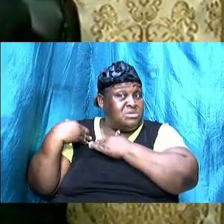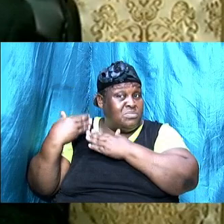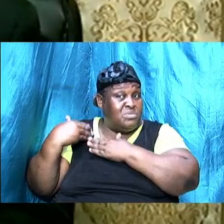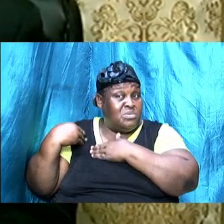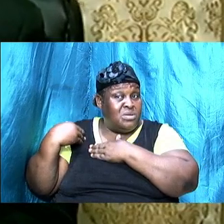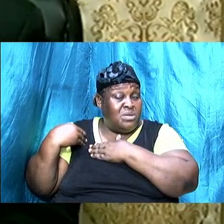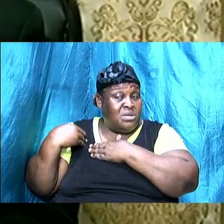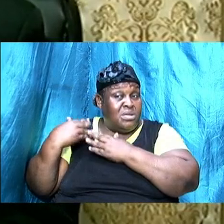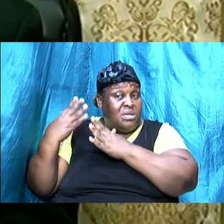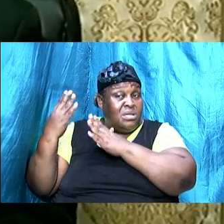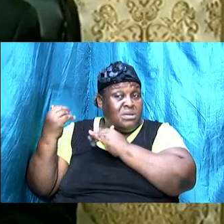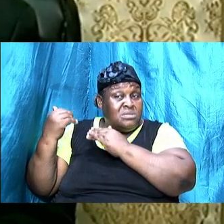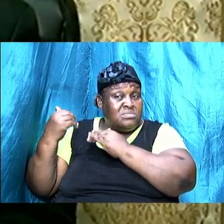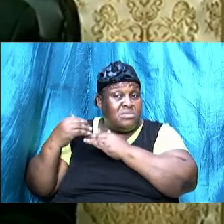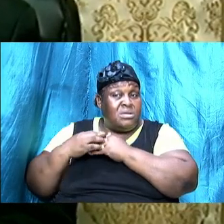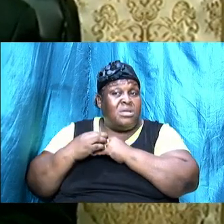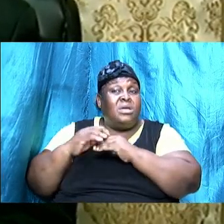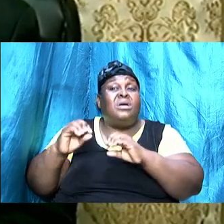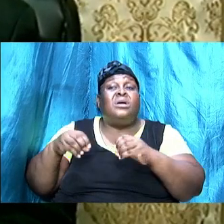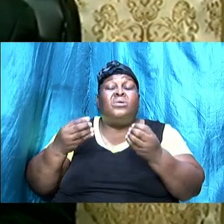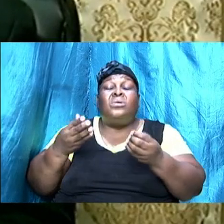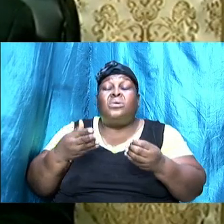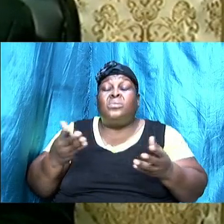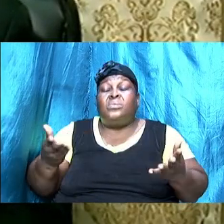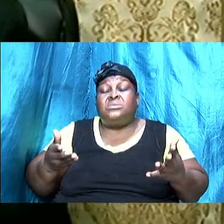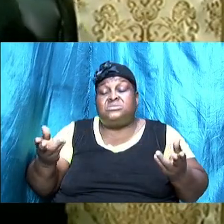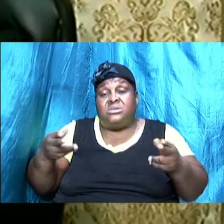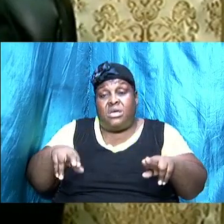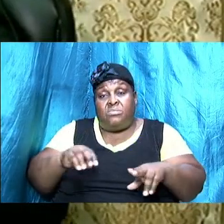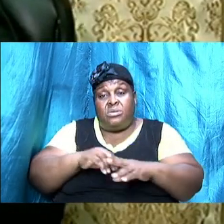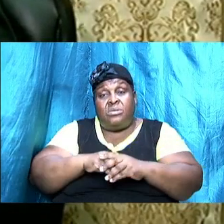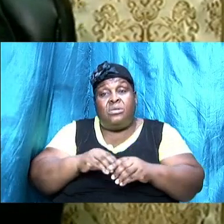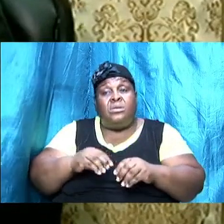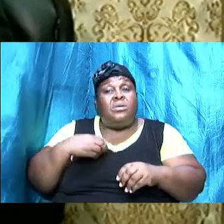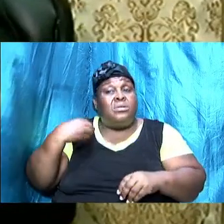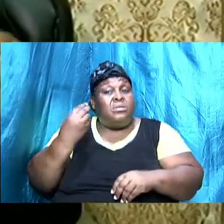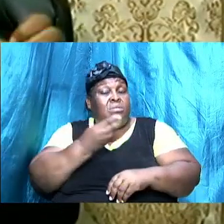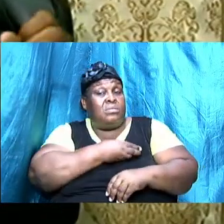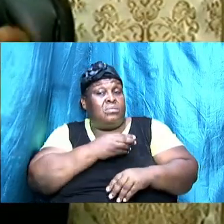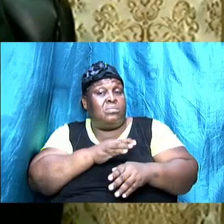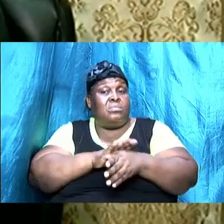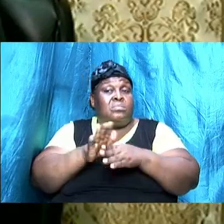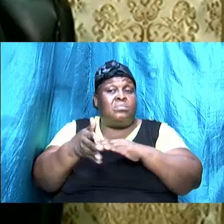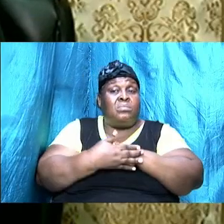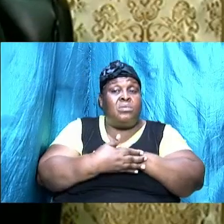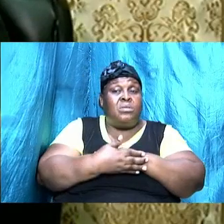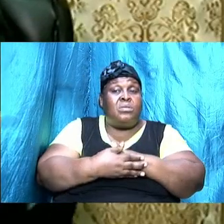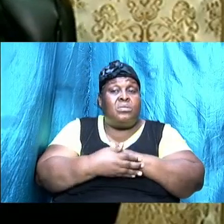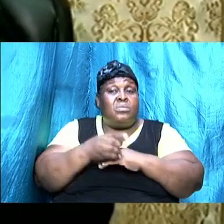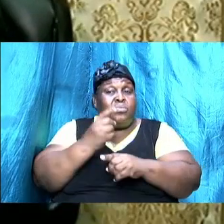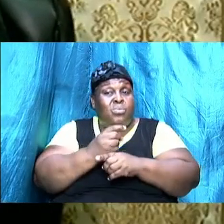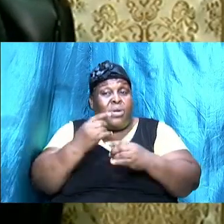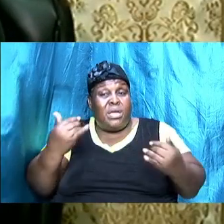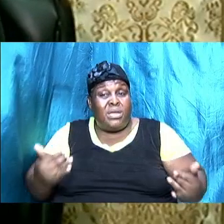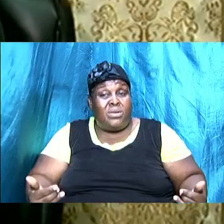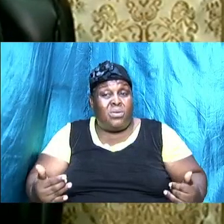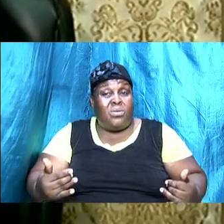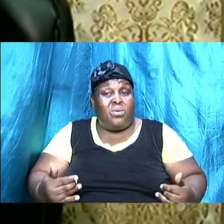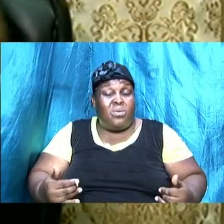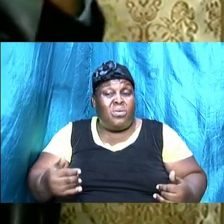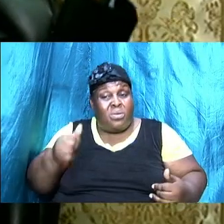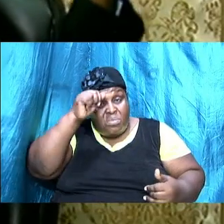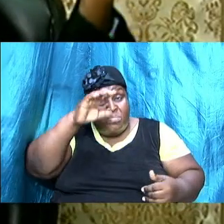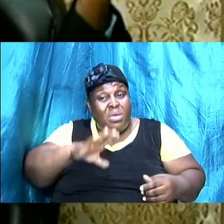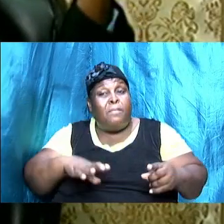And given what is happening in our country now, because right now we are seeing men just beating and battering bruising women,